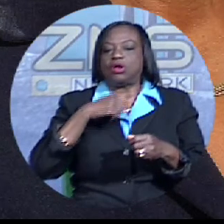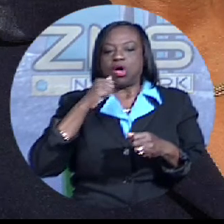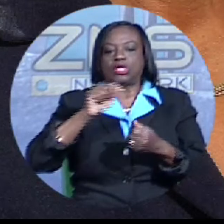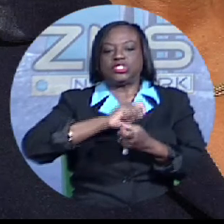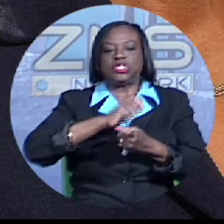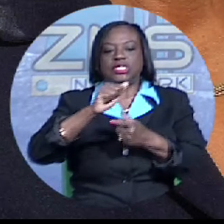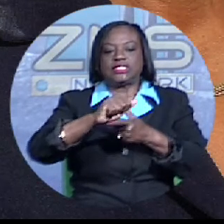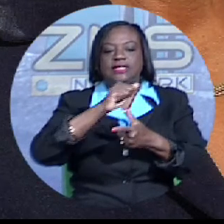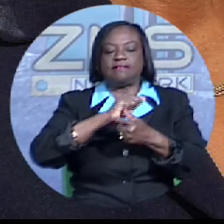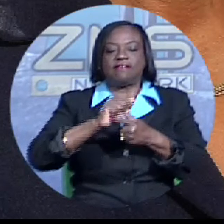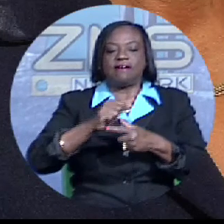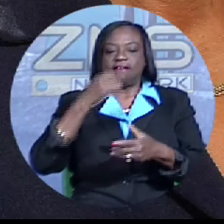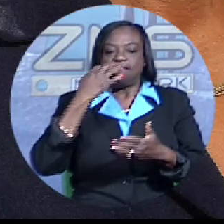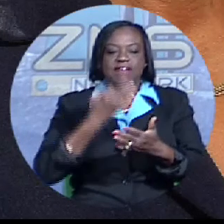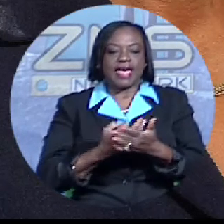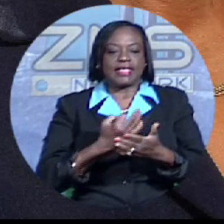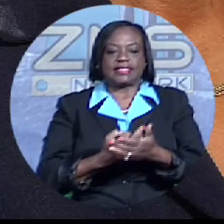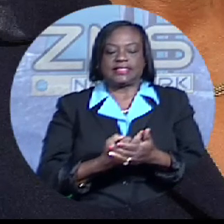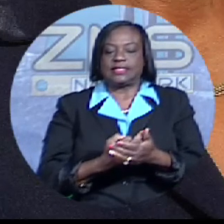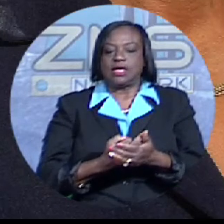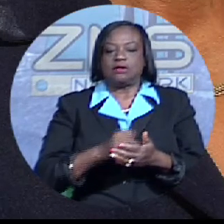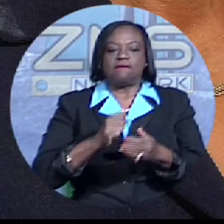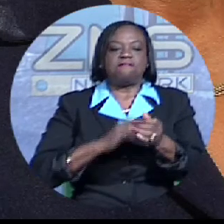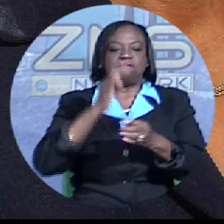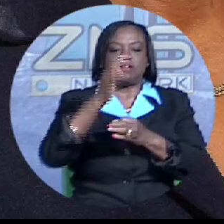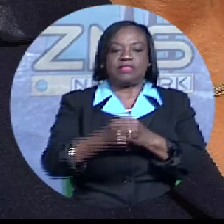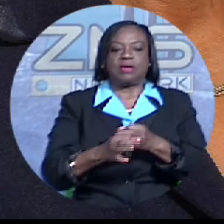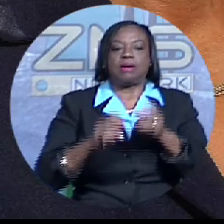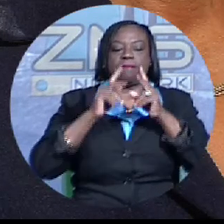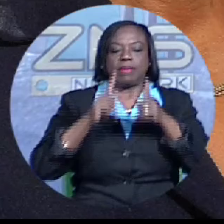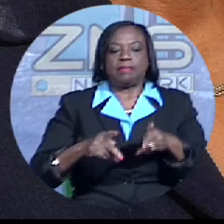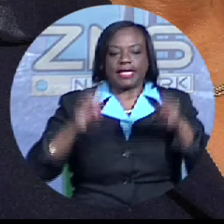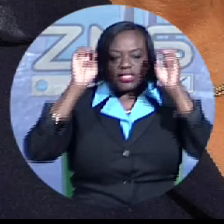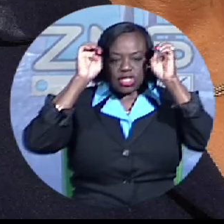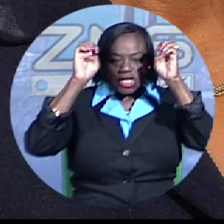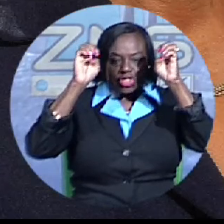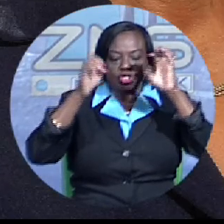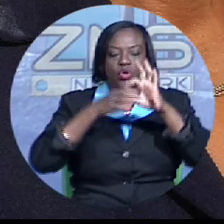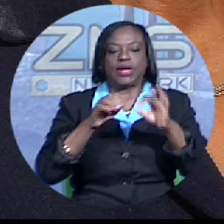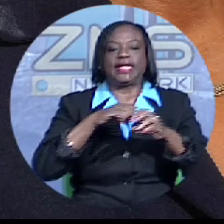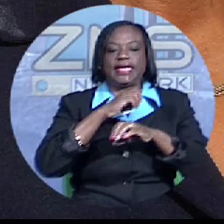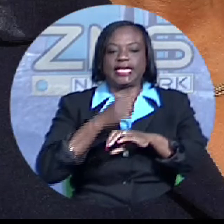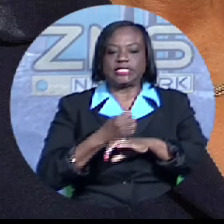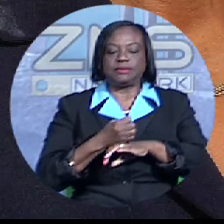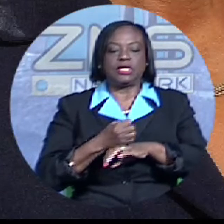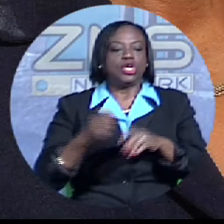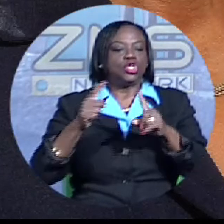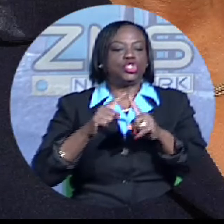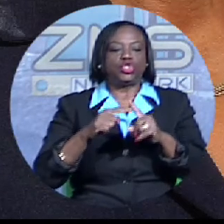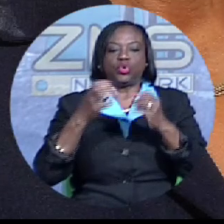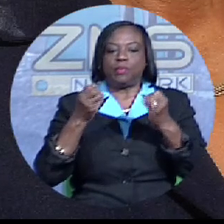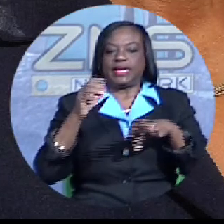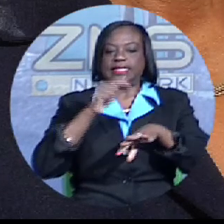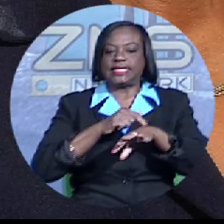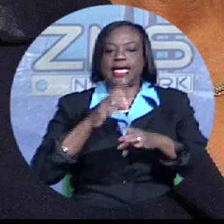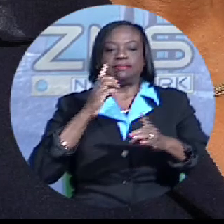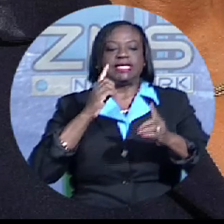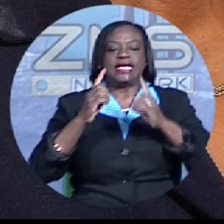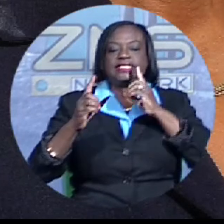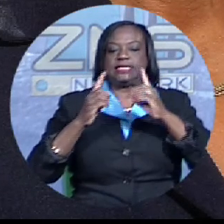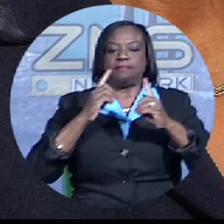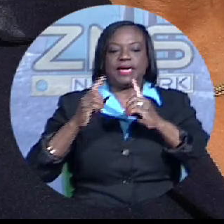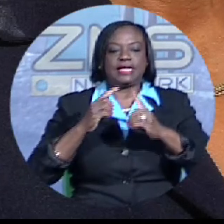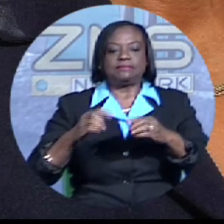says, do nothing to further public education or engagement. In too many instances, she points out, the debate has been